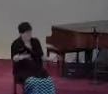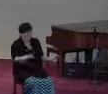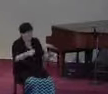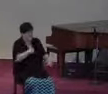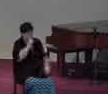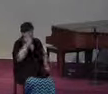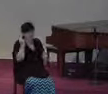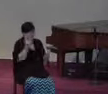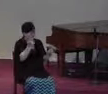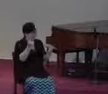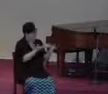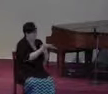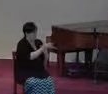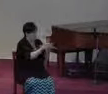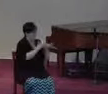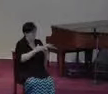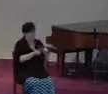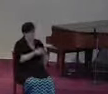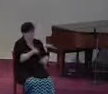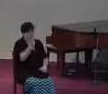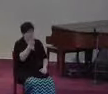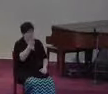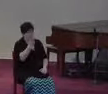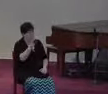top of my car.